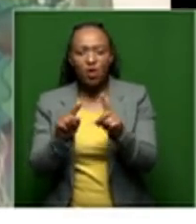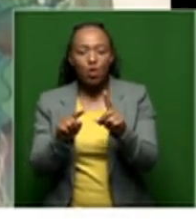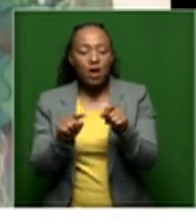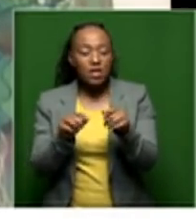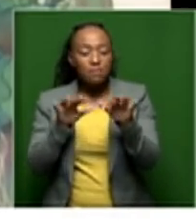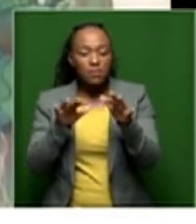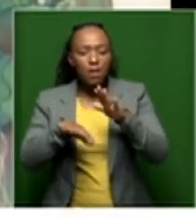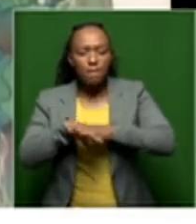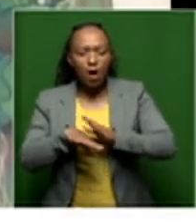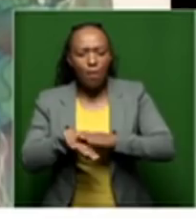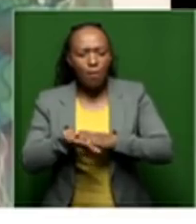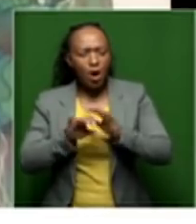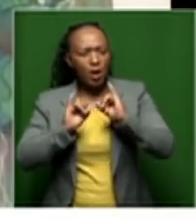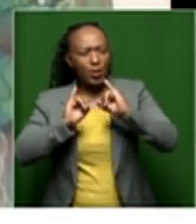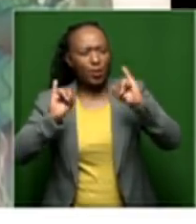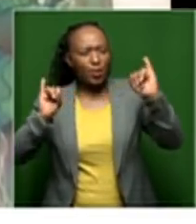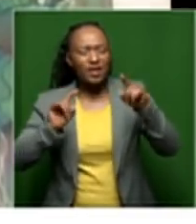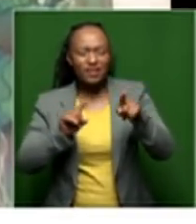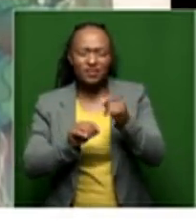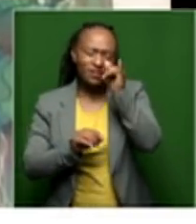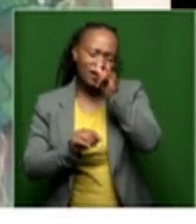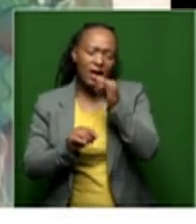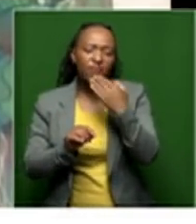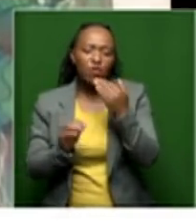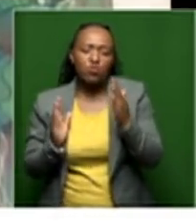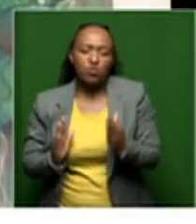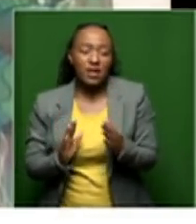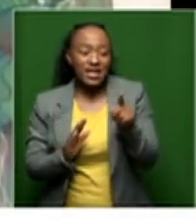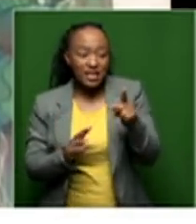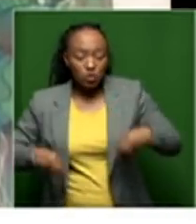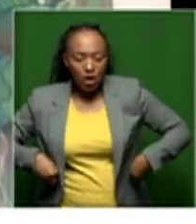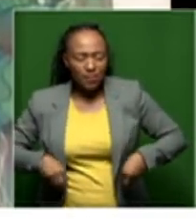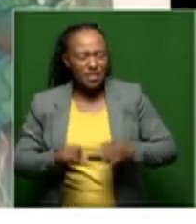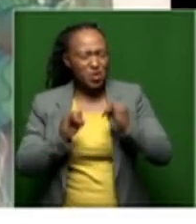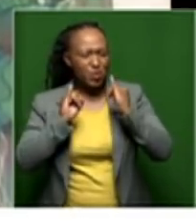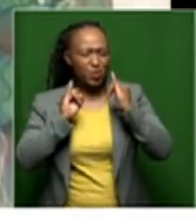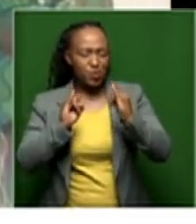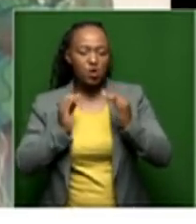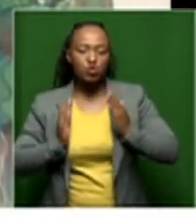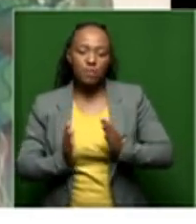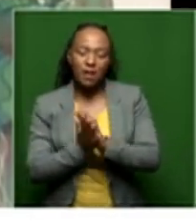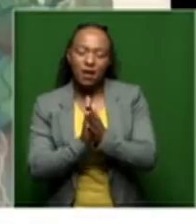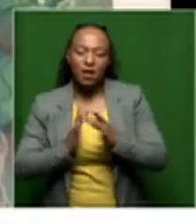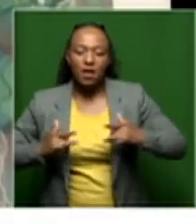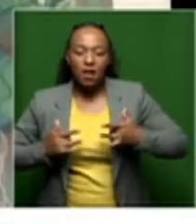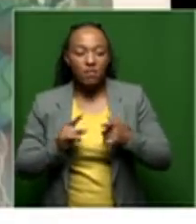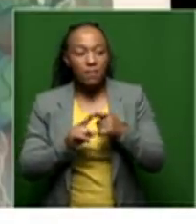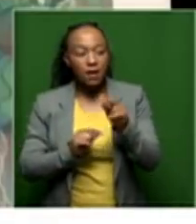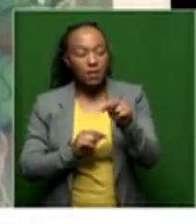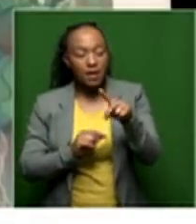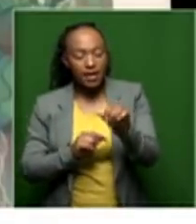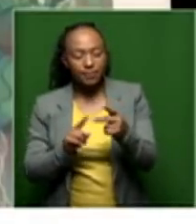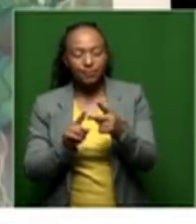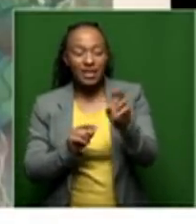further trouble, is a crime against humanity. This corruption is a crime against humanity. And the law enforcement agencies